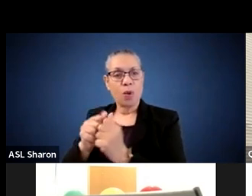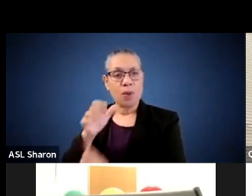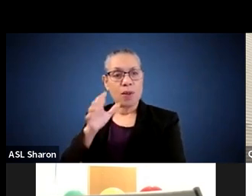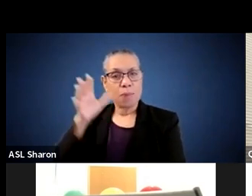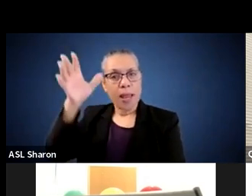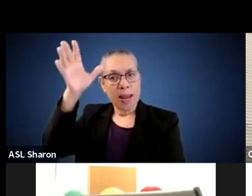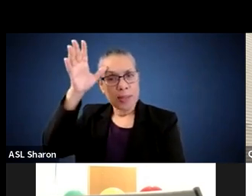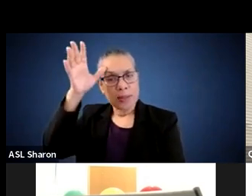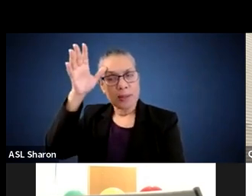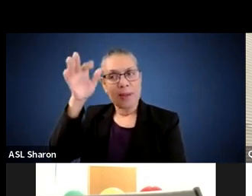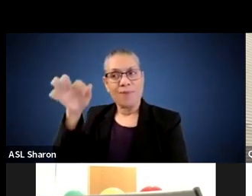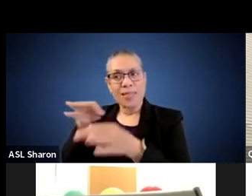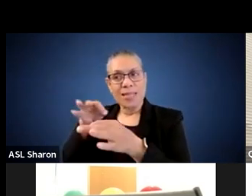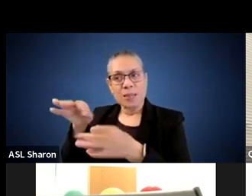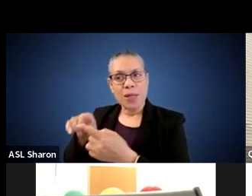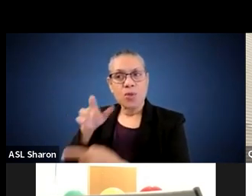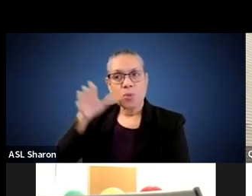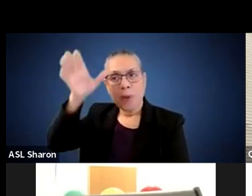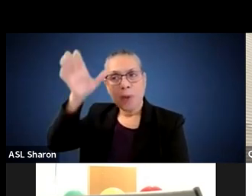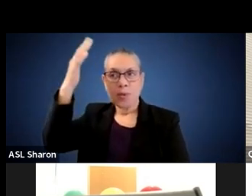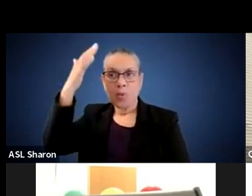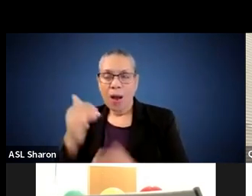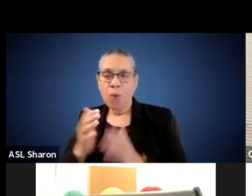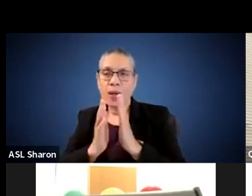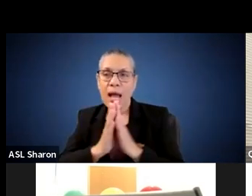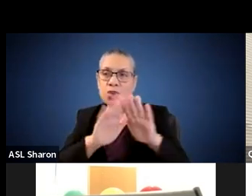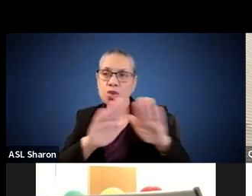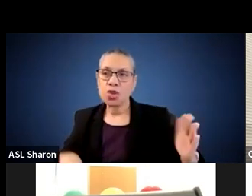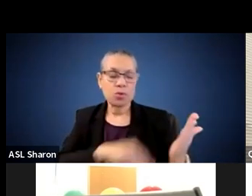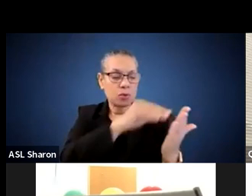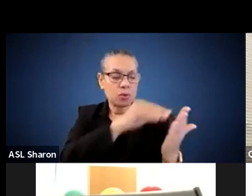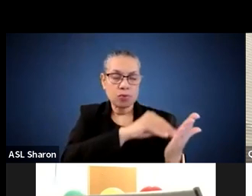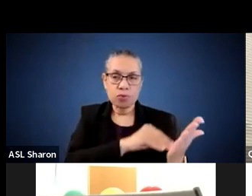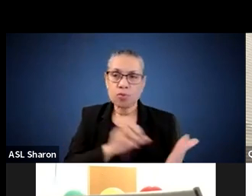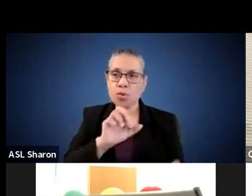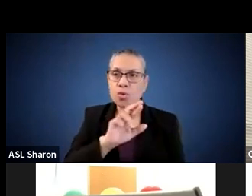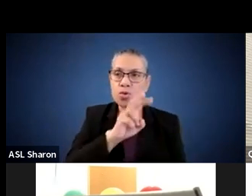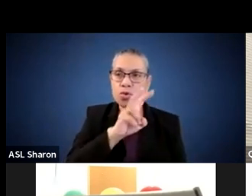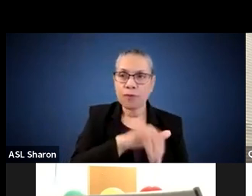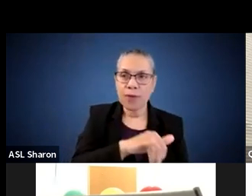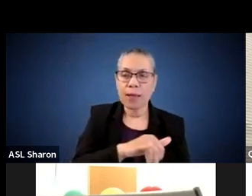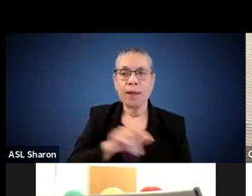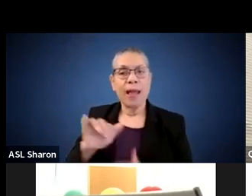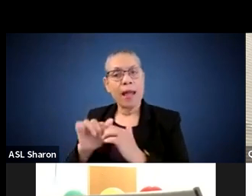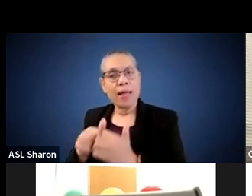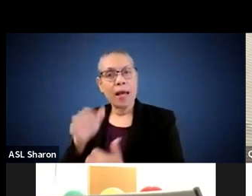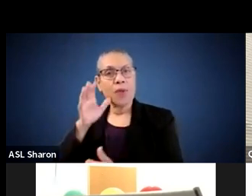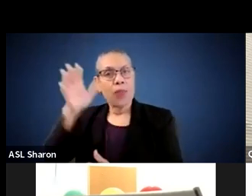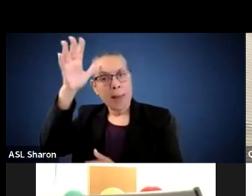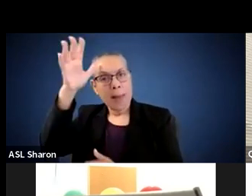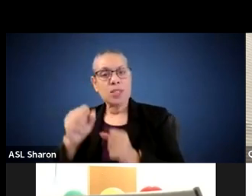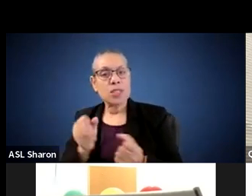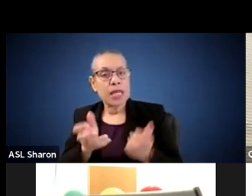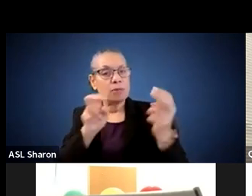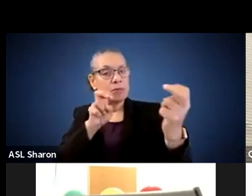explain to them the rationale on it and you know how they could have conversations as well was really helpful and thoughtful as was